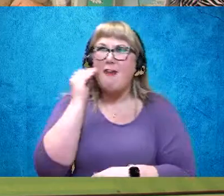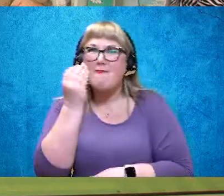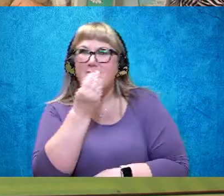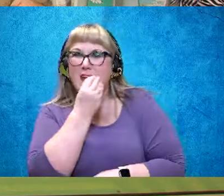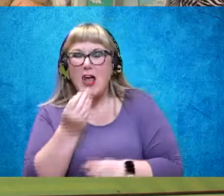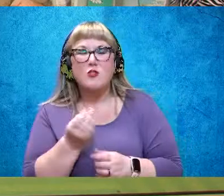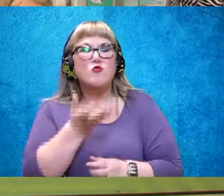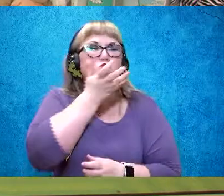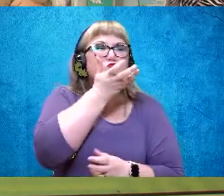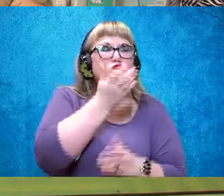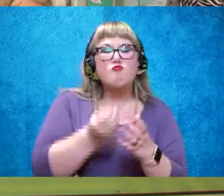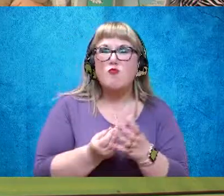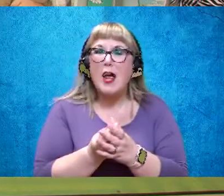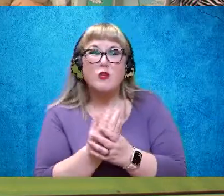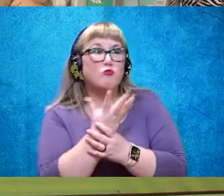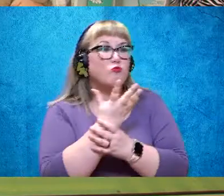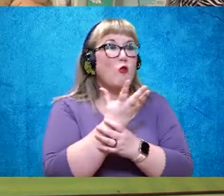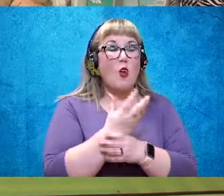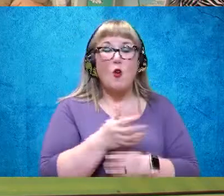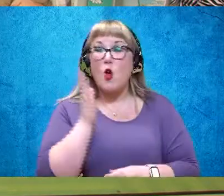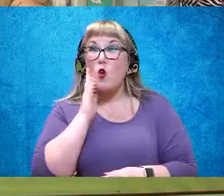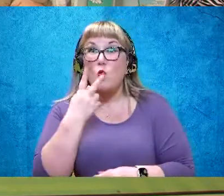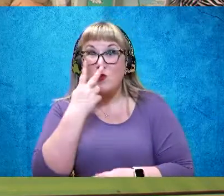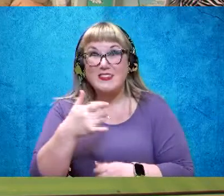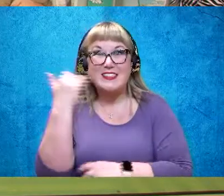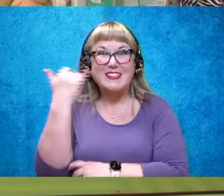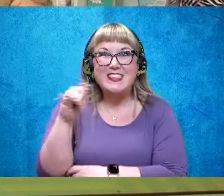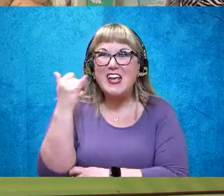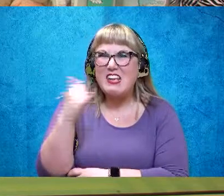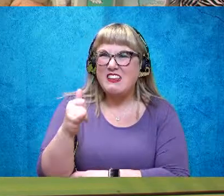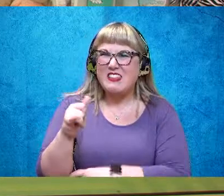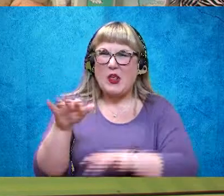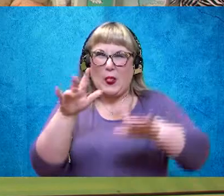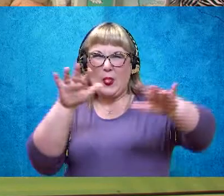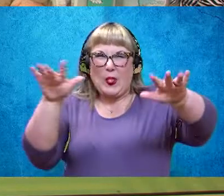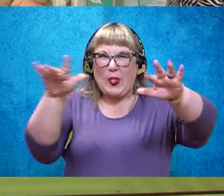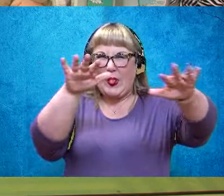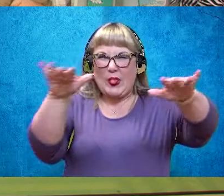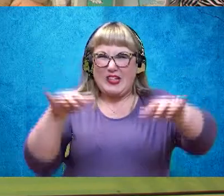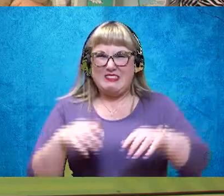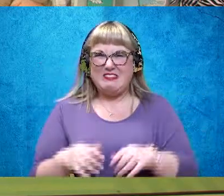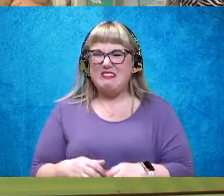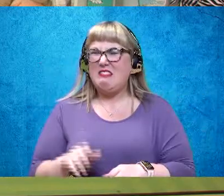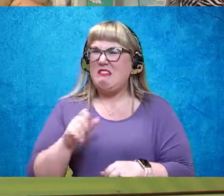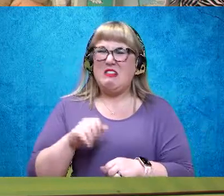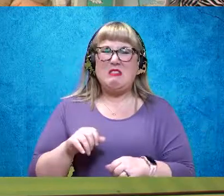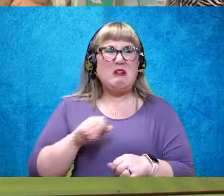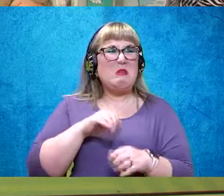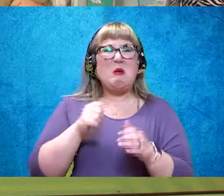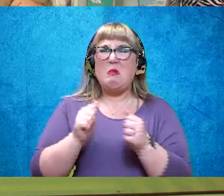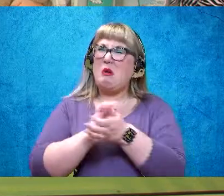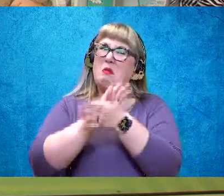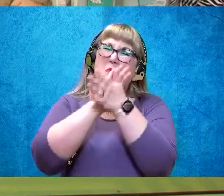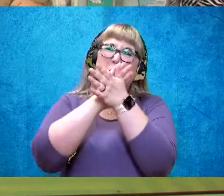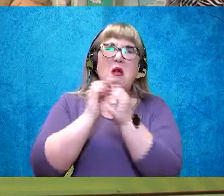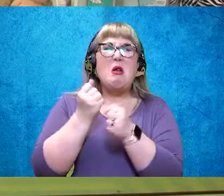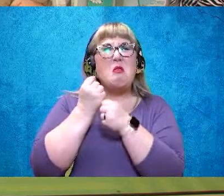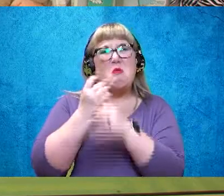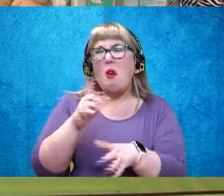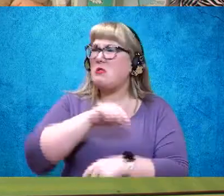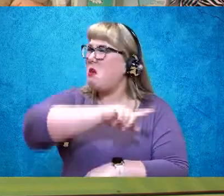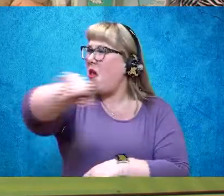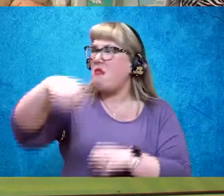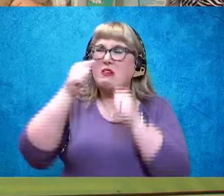the grass is growing. You're going to see that yellow pollen all over the place that makes us all sneeze. And you're going to see lots